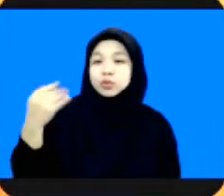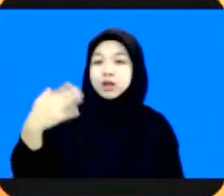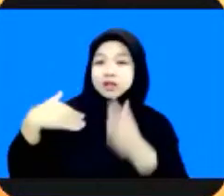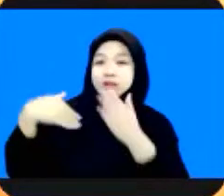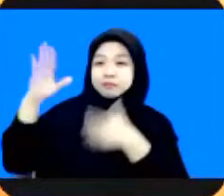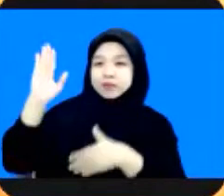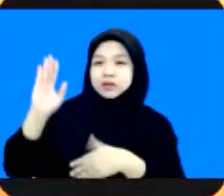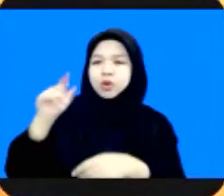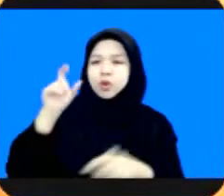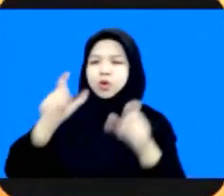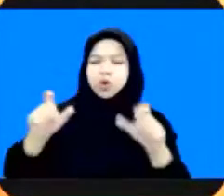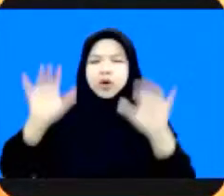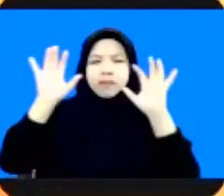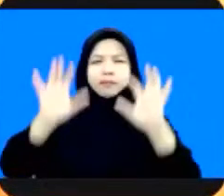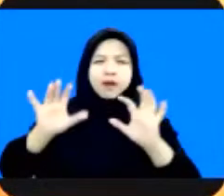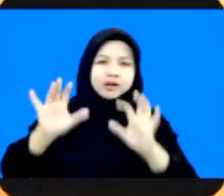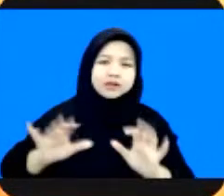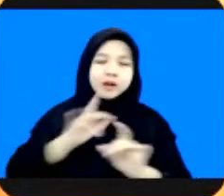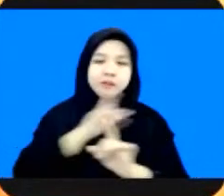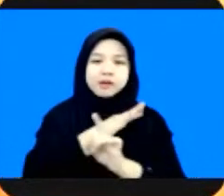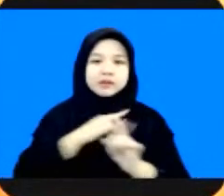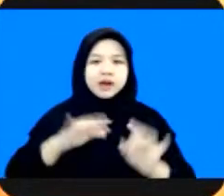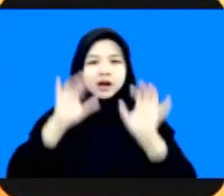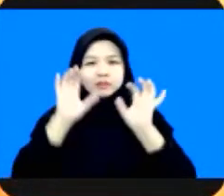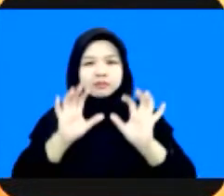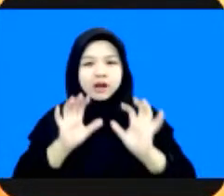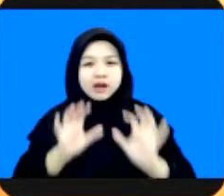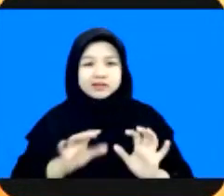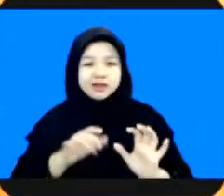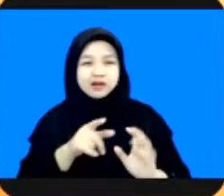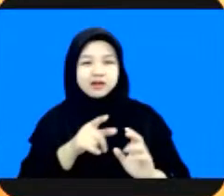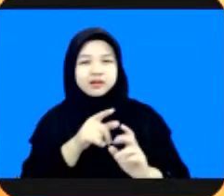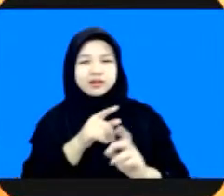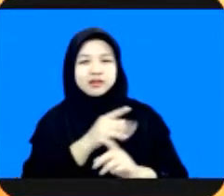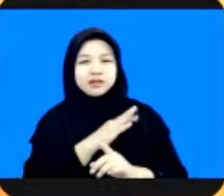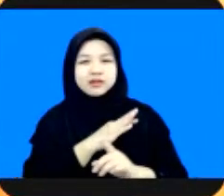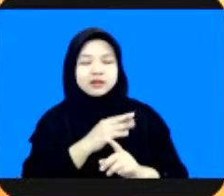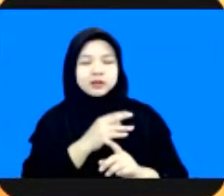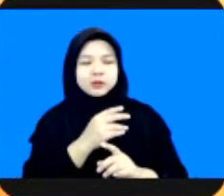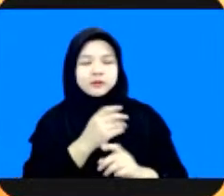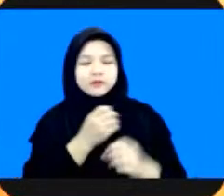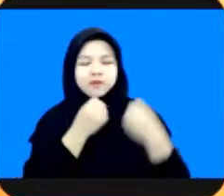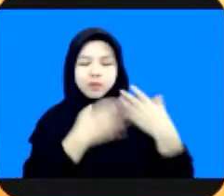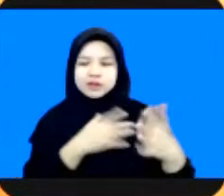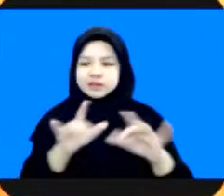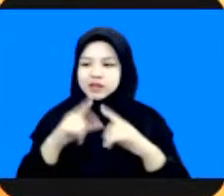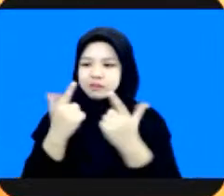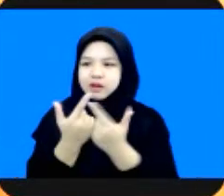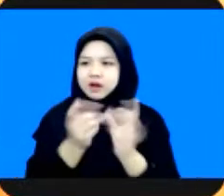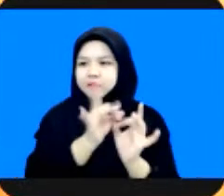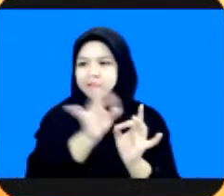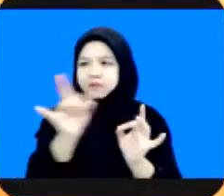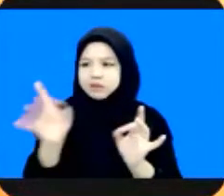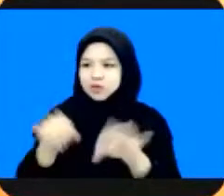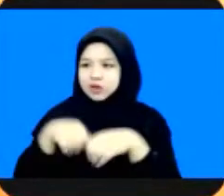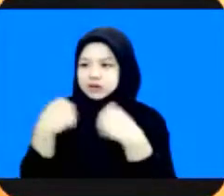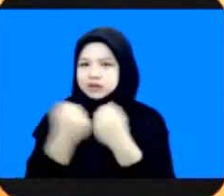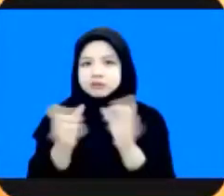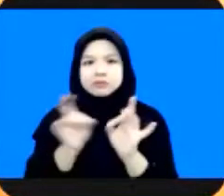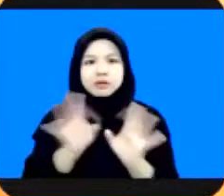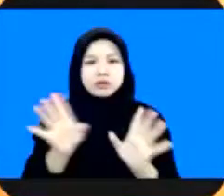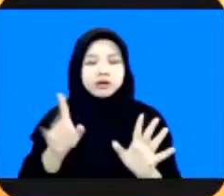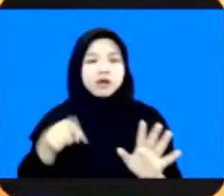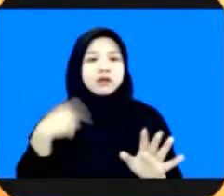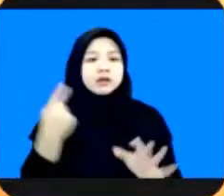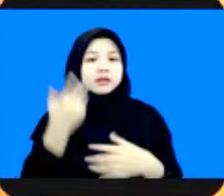of different organizations involved in the hoax busting or misinformation or infodemic